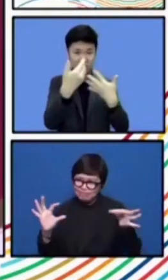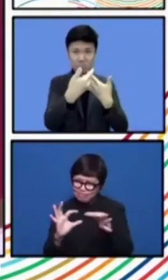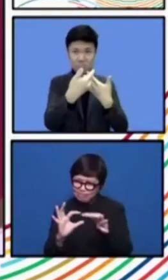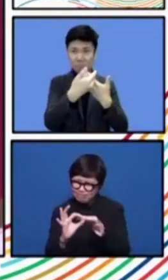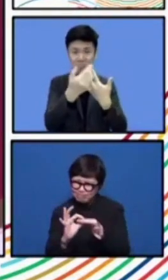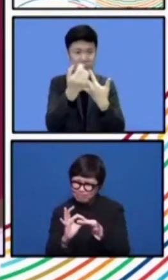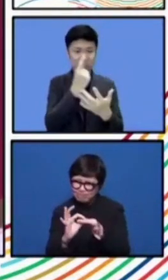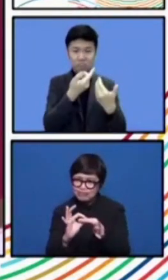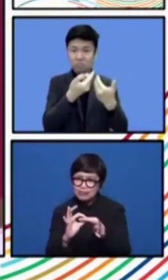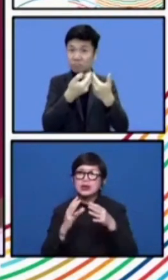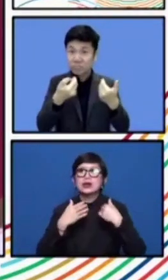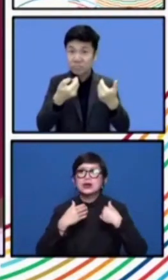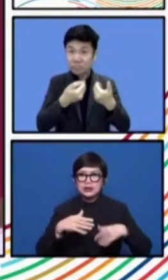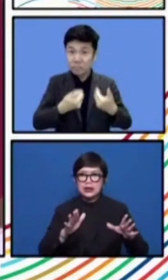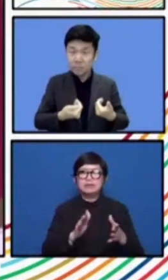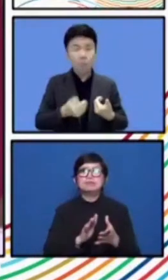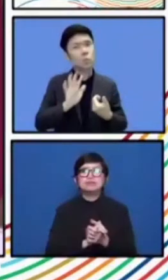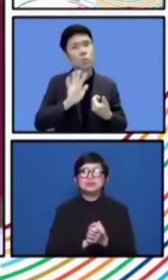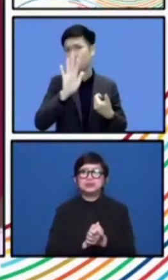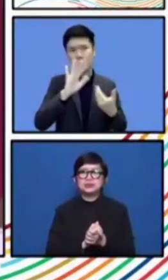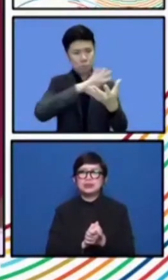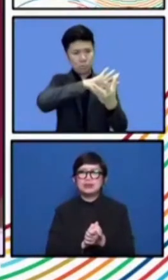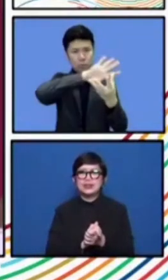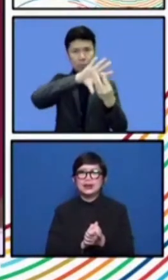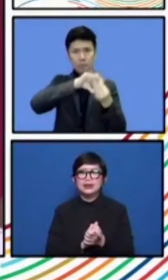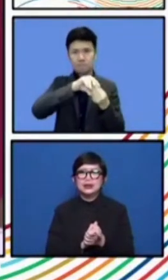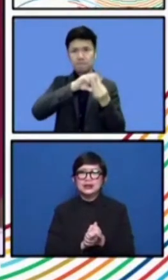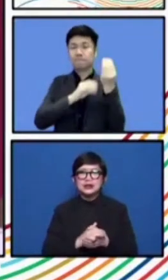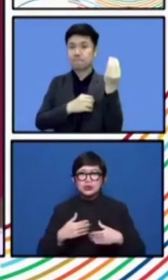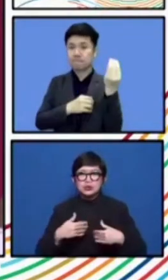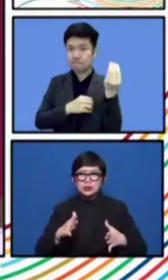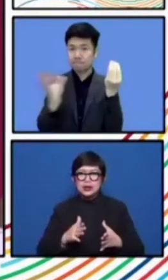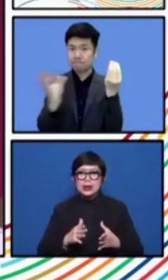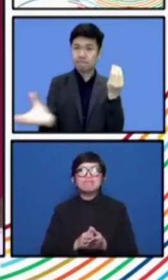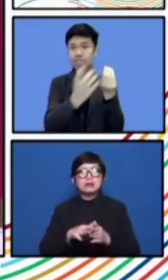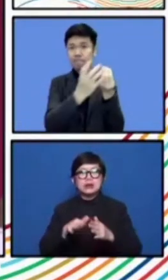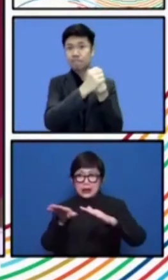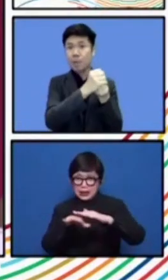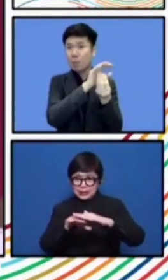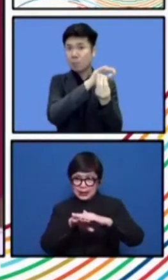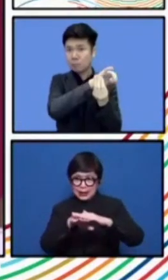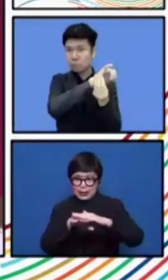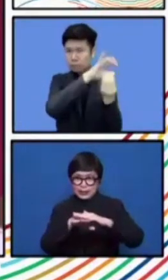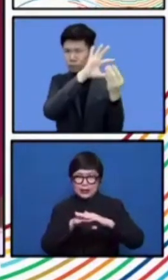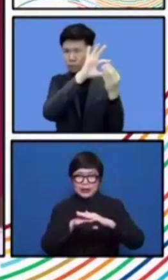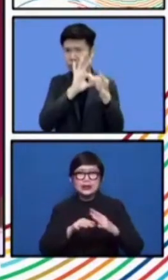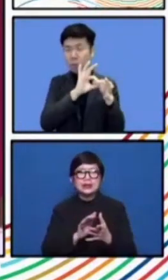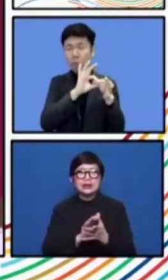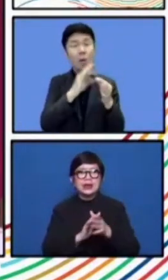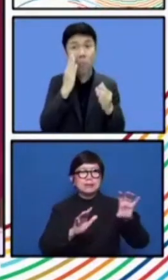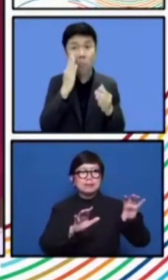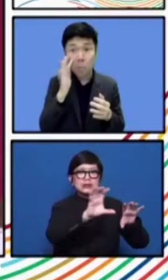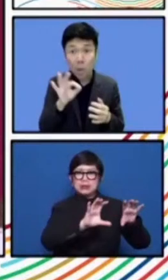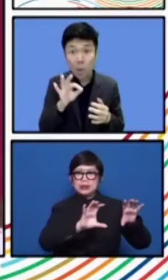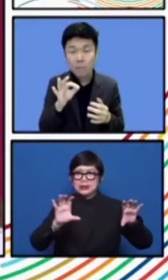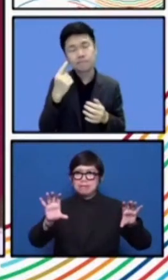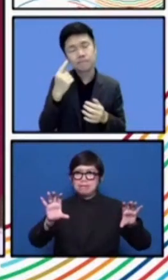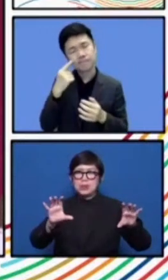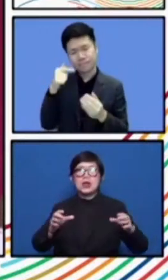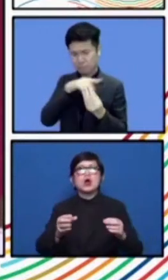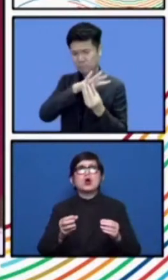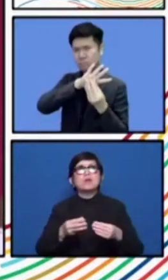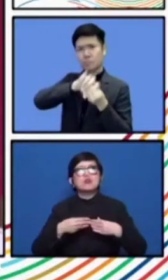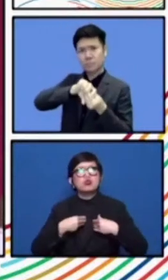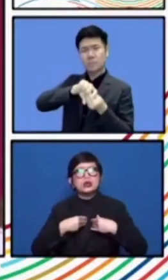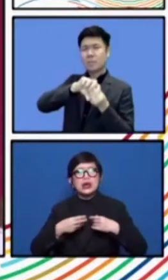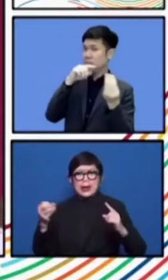they are fundamental cloth cutting because they have a blotting impact too on